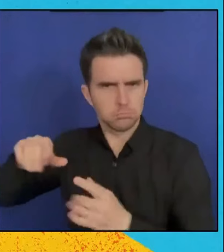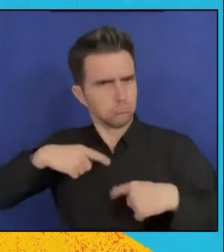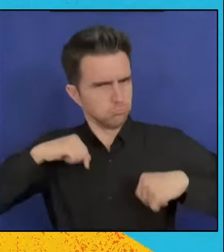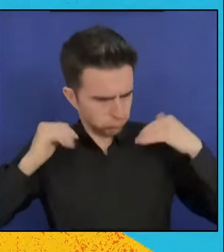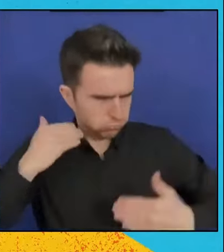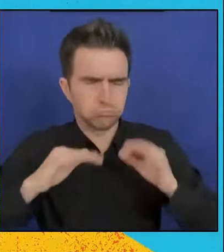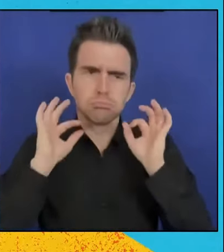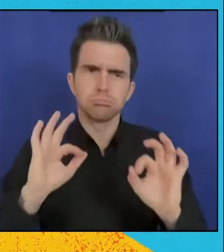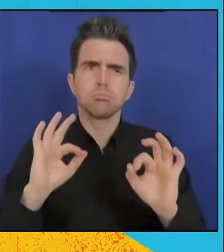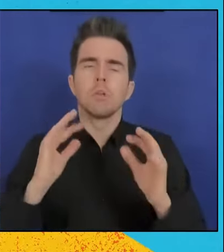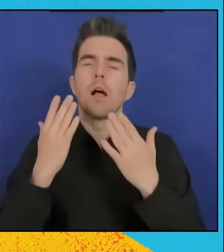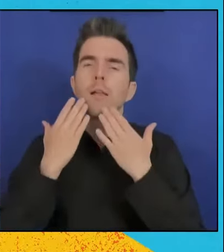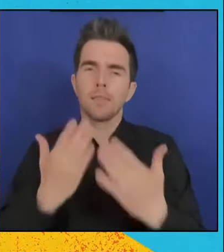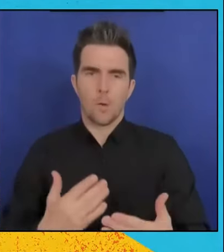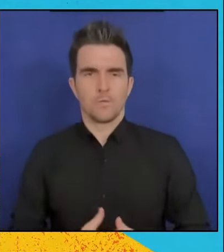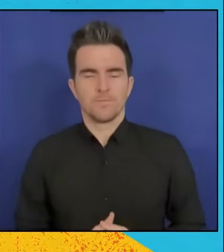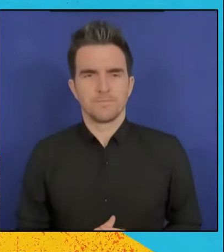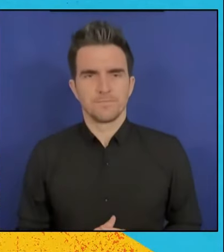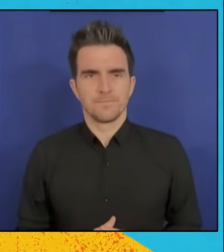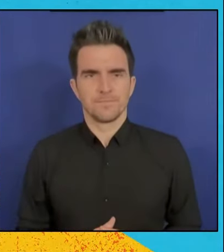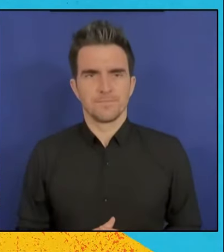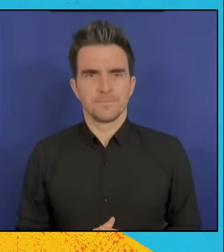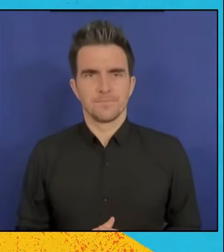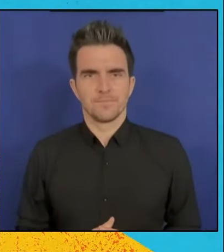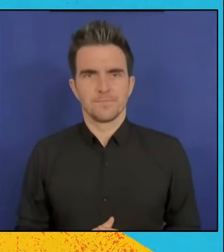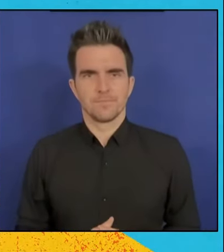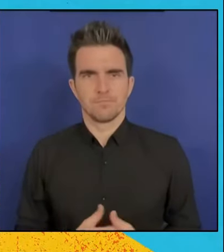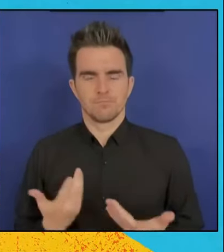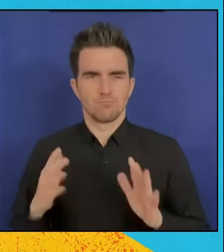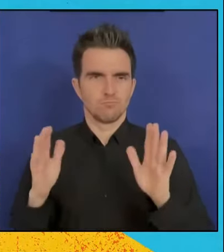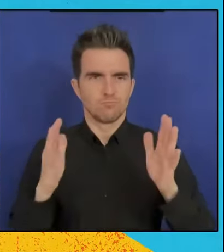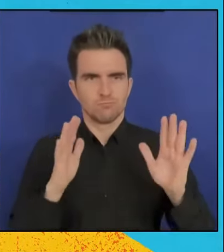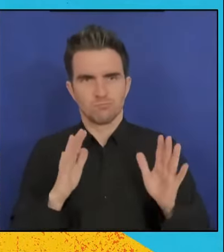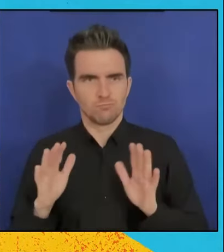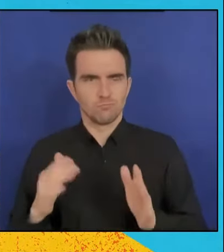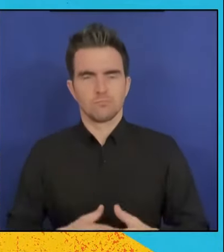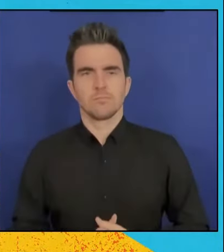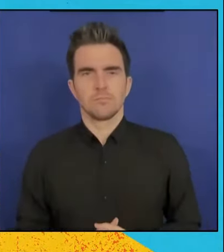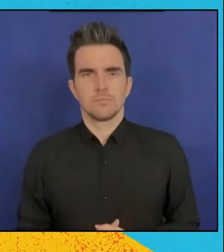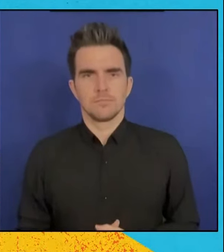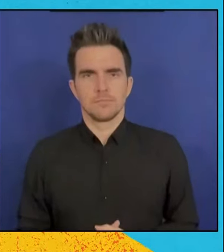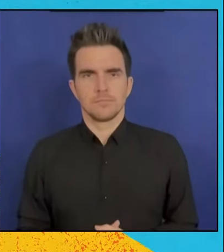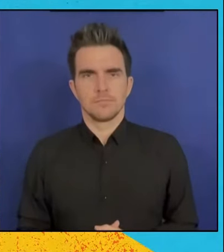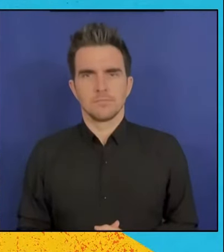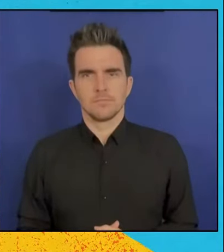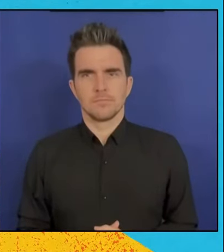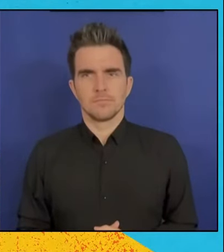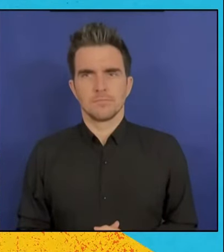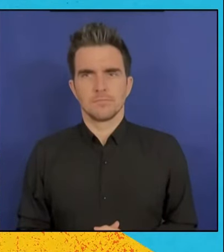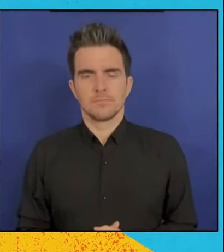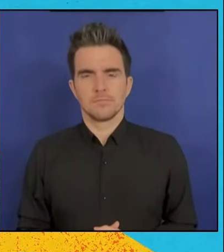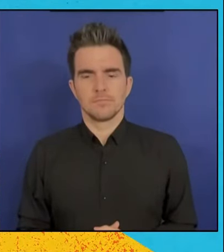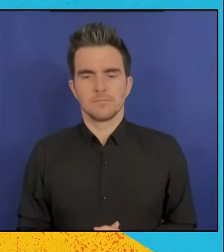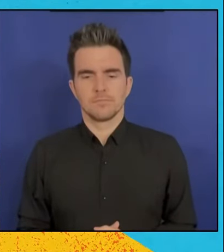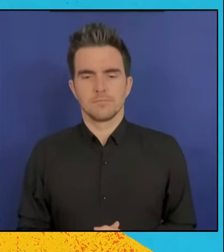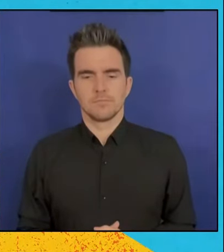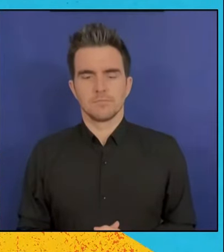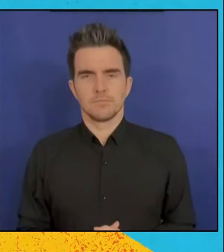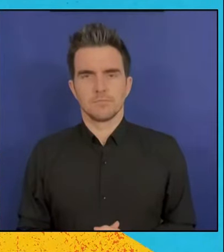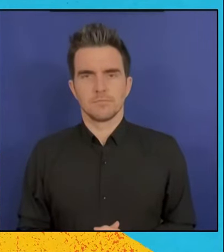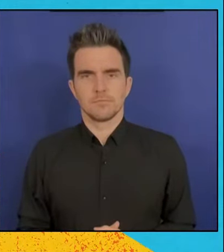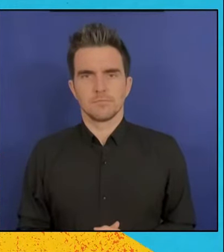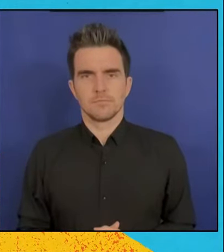Thank you, Gibson, for your amazing story. My name is Serifran Vasquez, and coming from Dominican Republic, a small island developing state from the